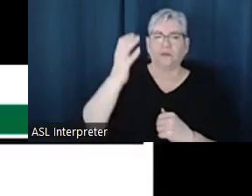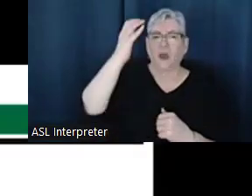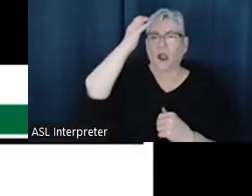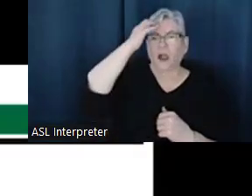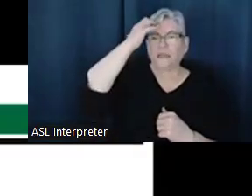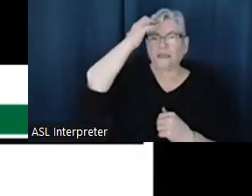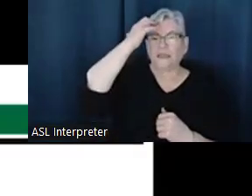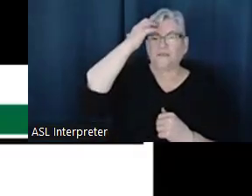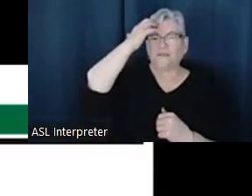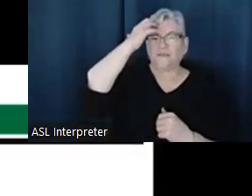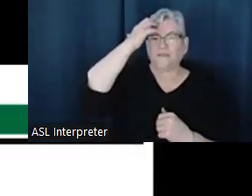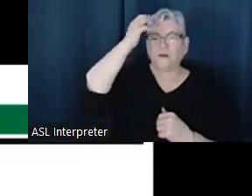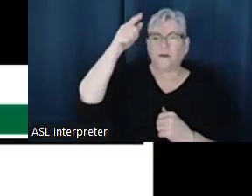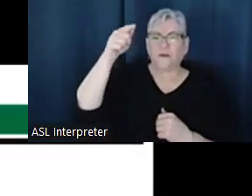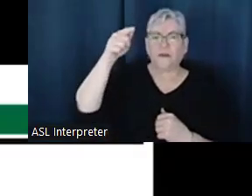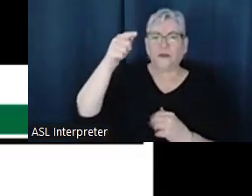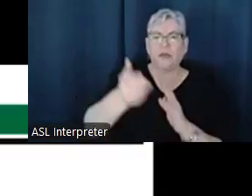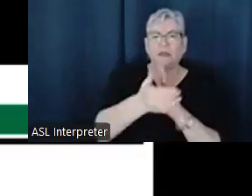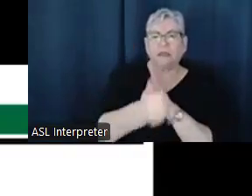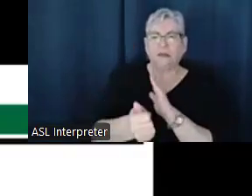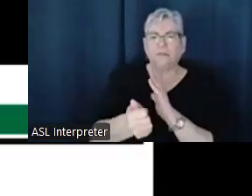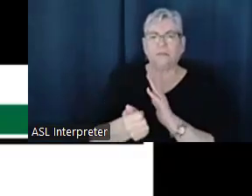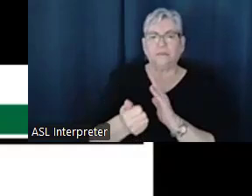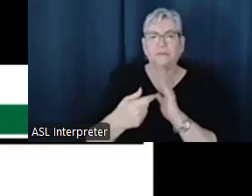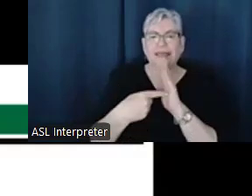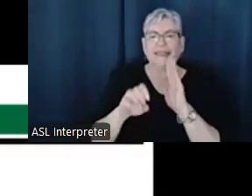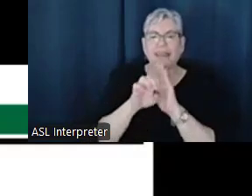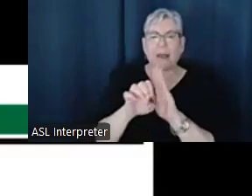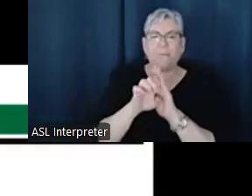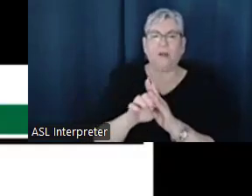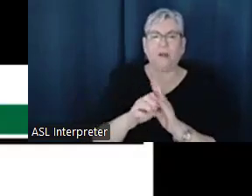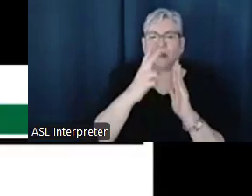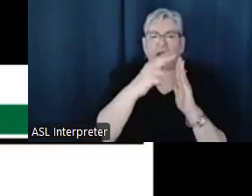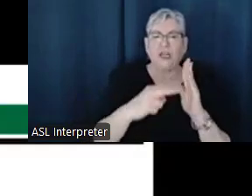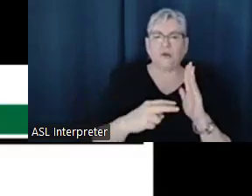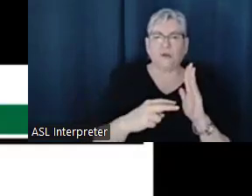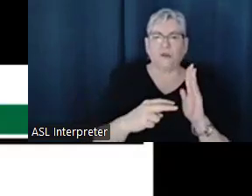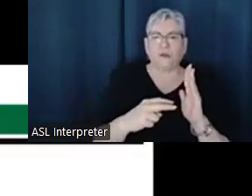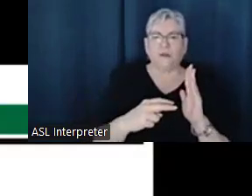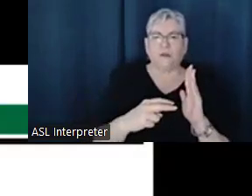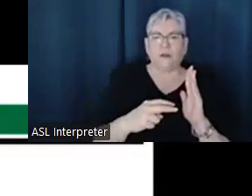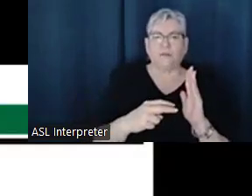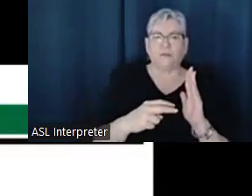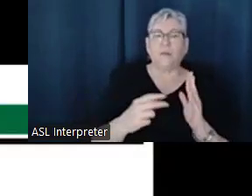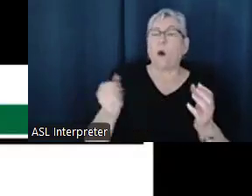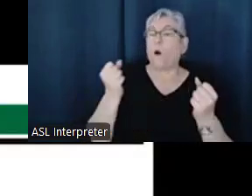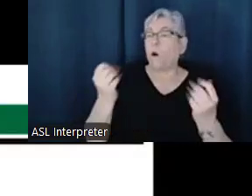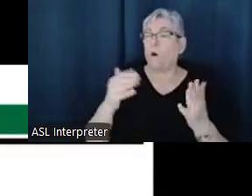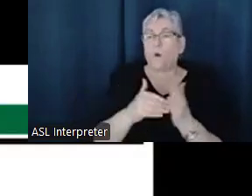our cognitive competency example, the literature a lot of times points to